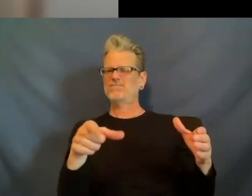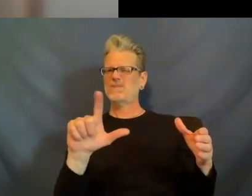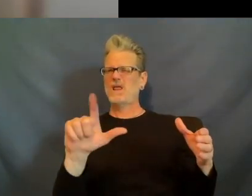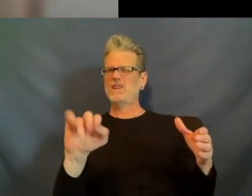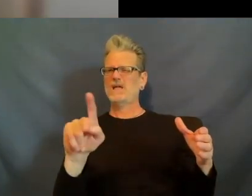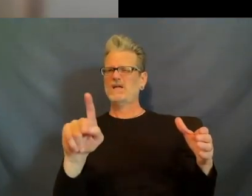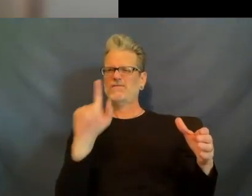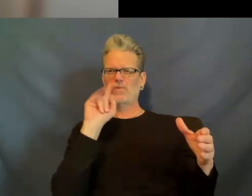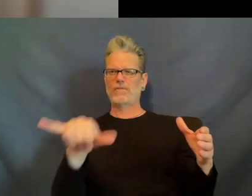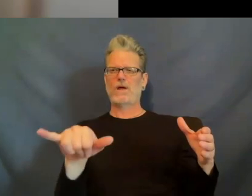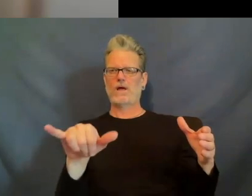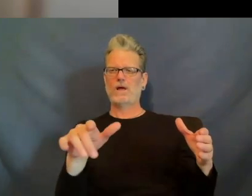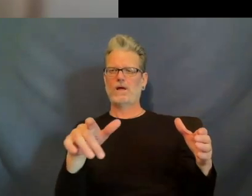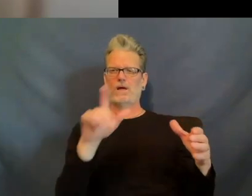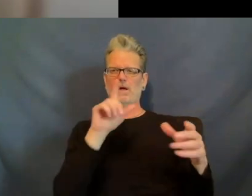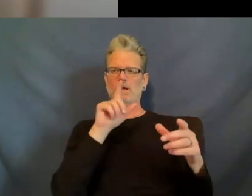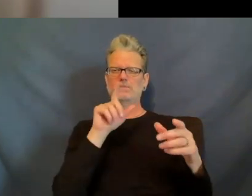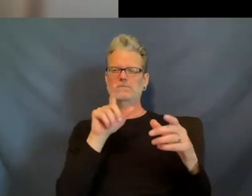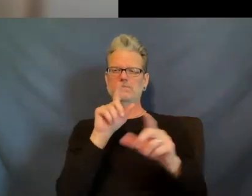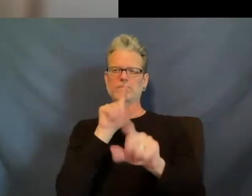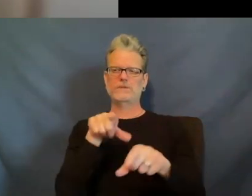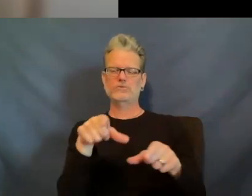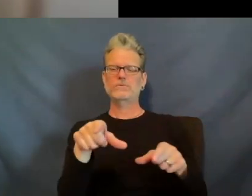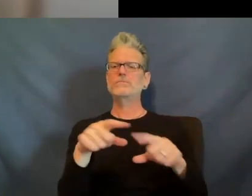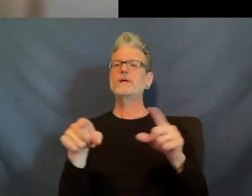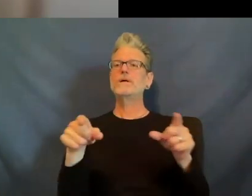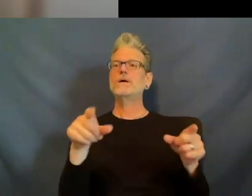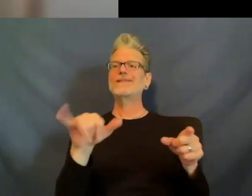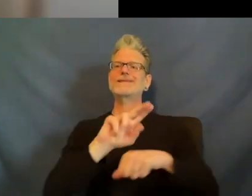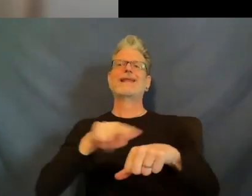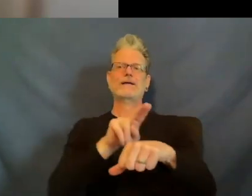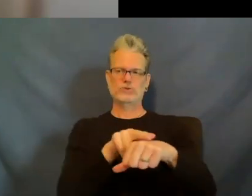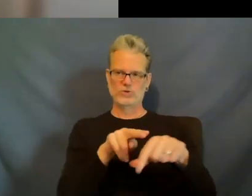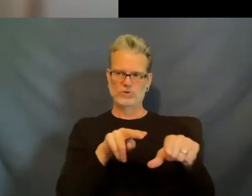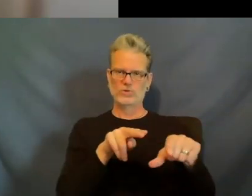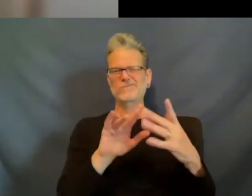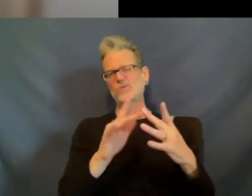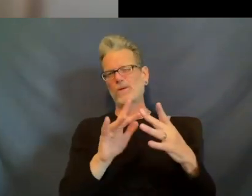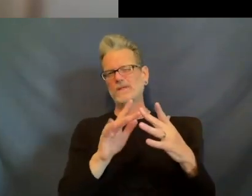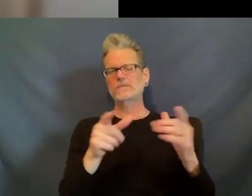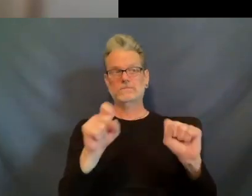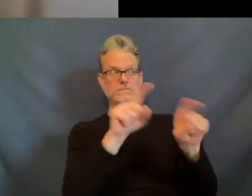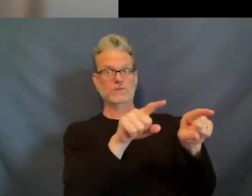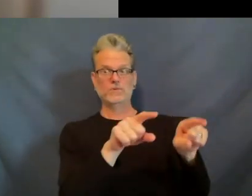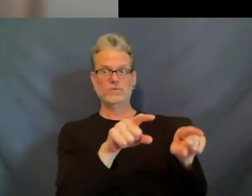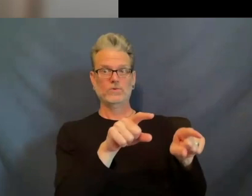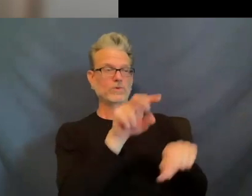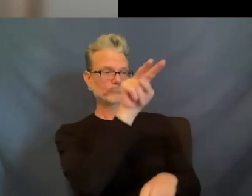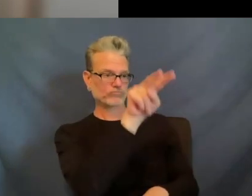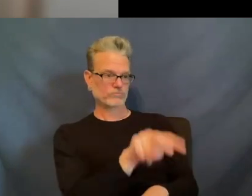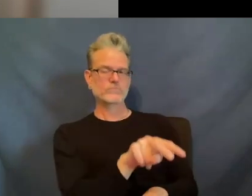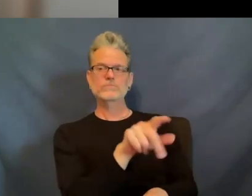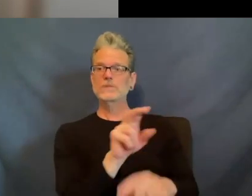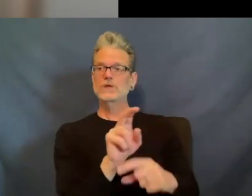it needs to be dropped in the chat, I can do that. But it is a national, it's a website where you can go, and it's